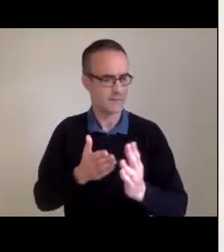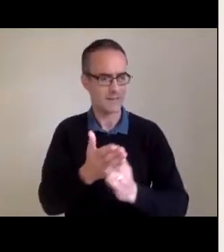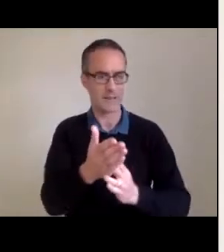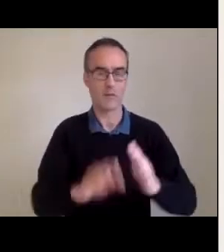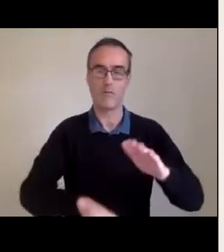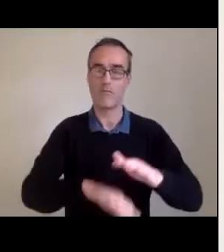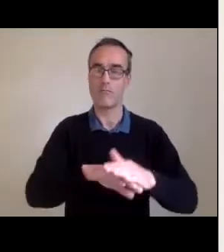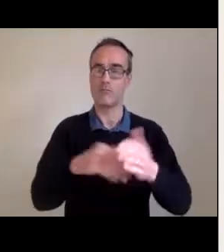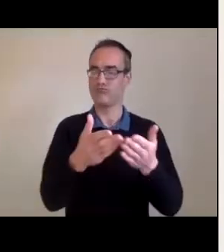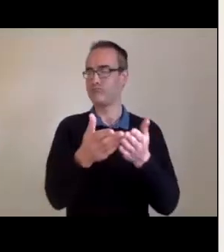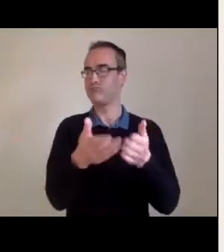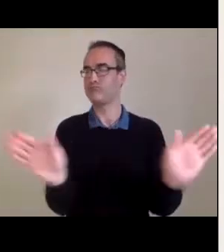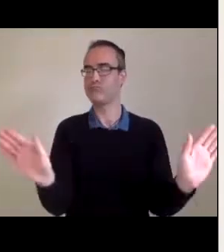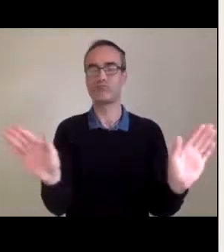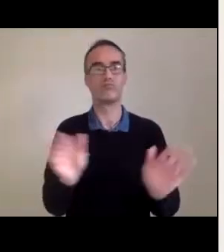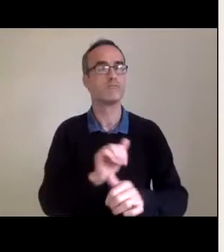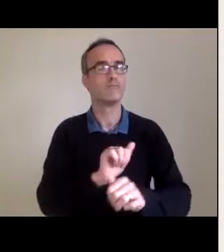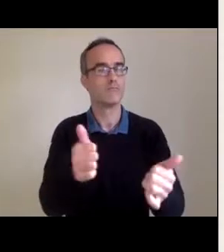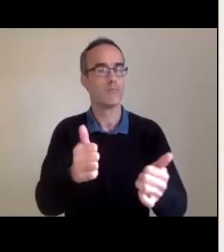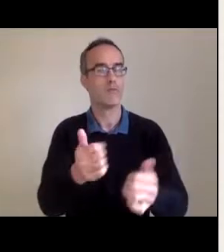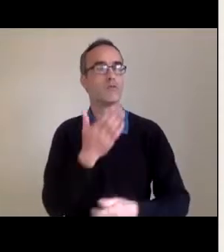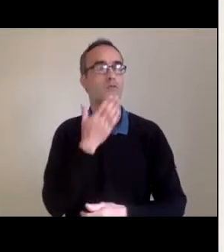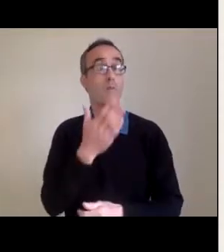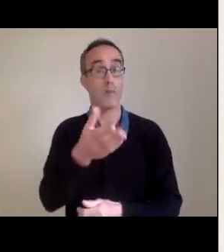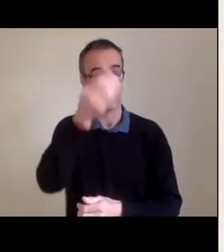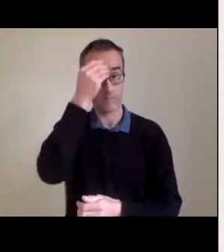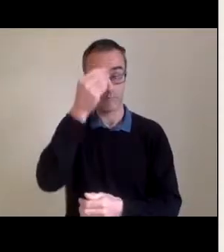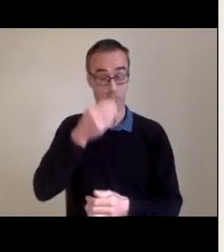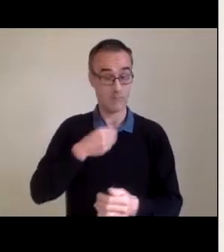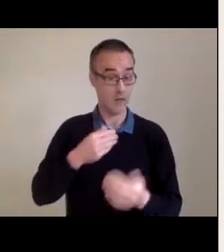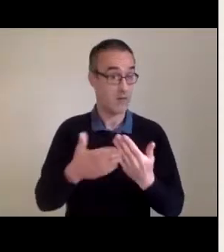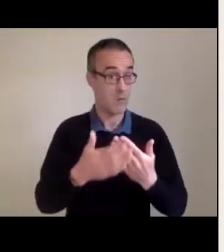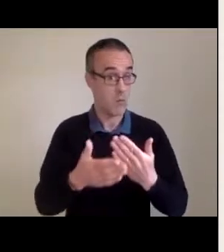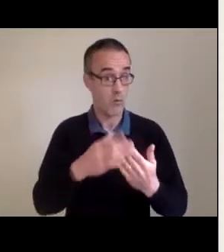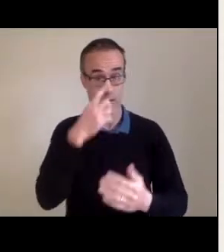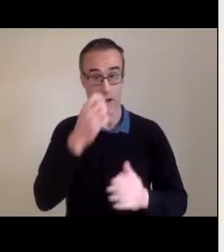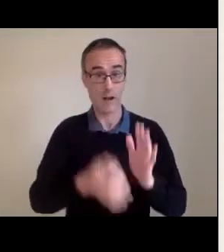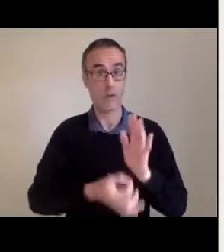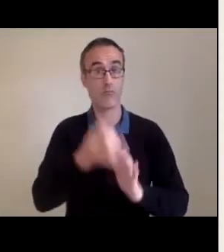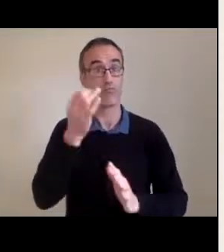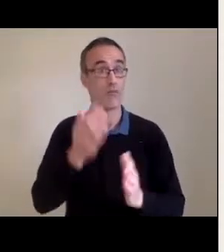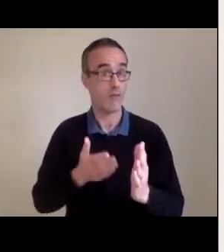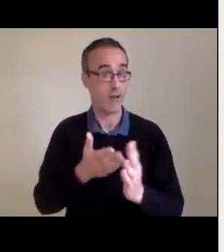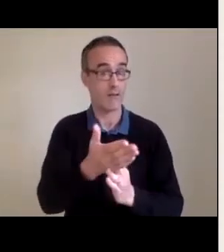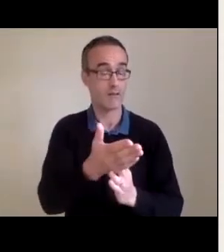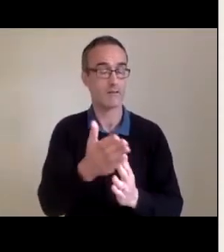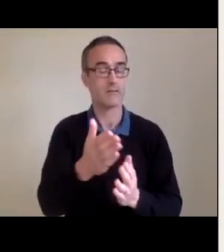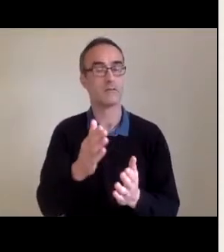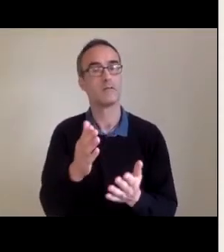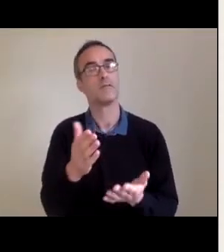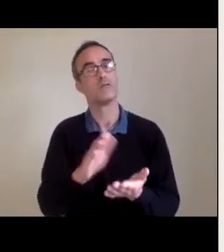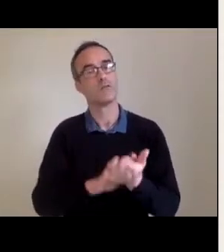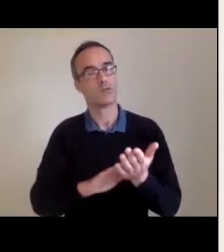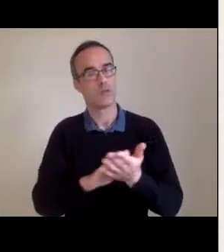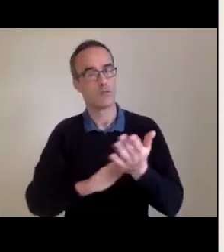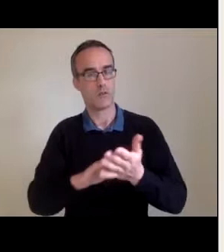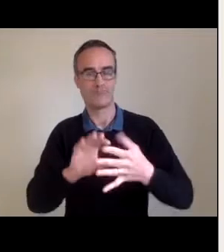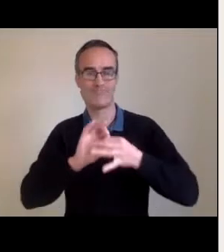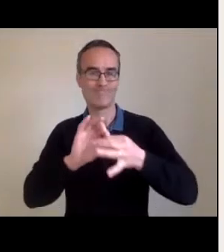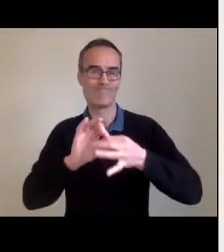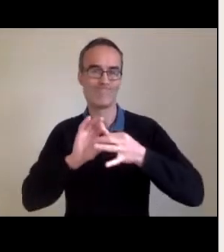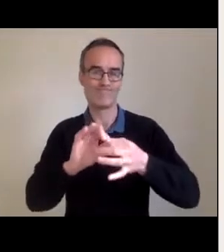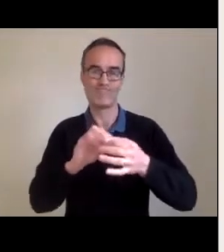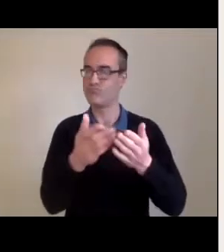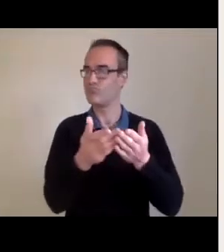audience as possible. So please let us know if there's anything else that we could do as well to help make these more engaging and more